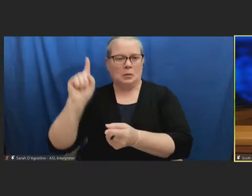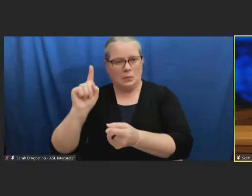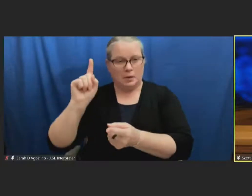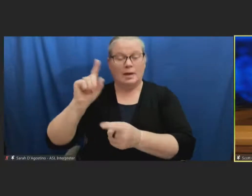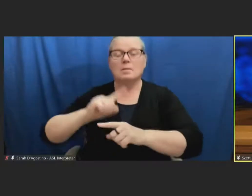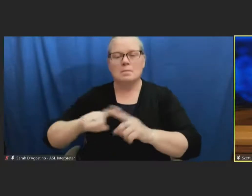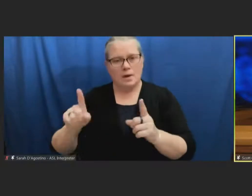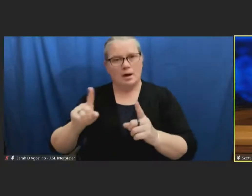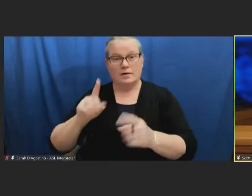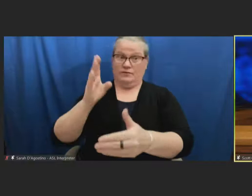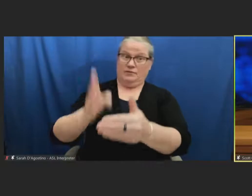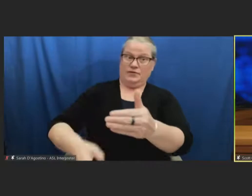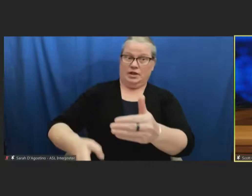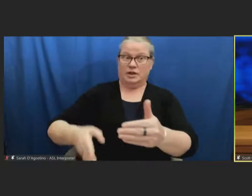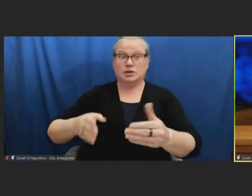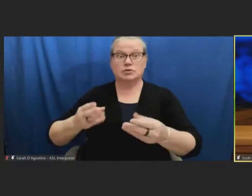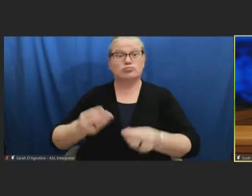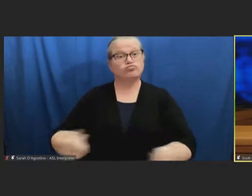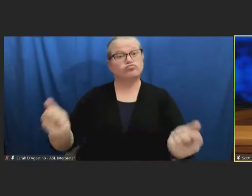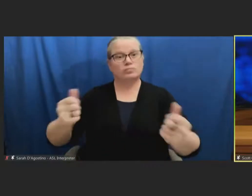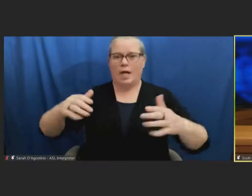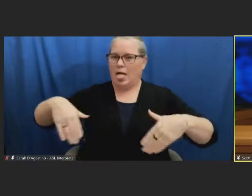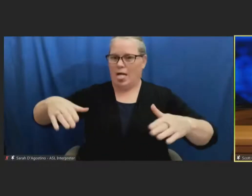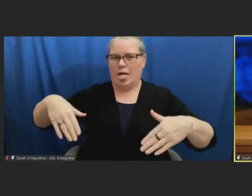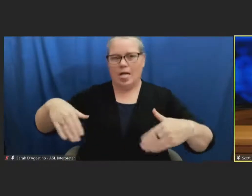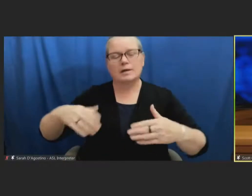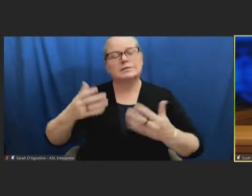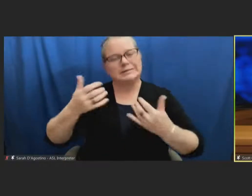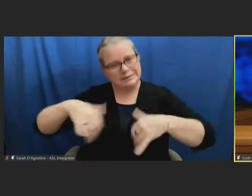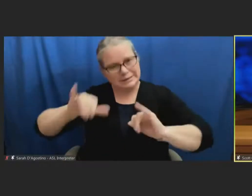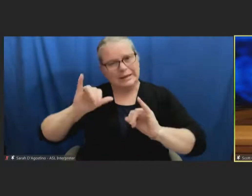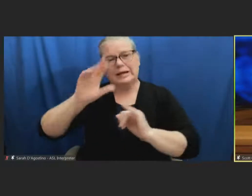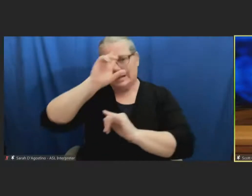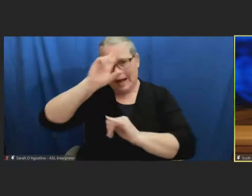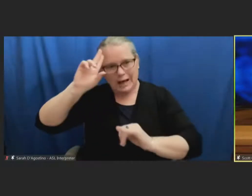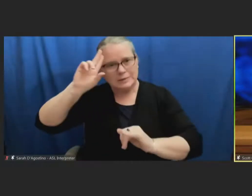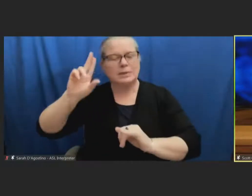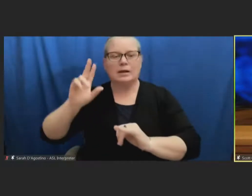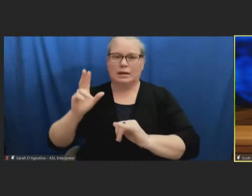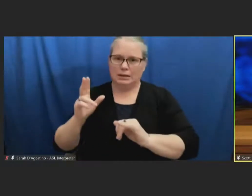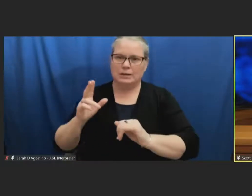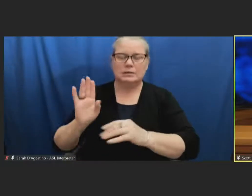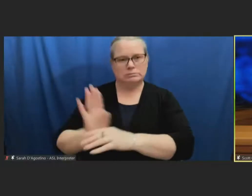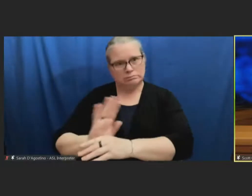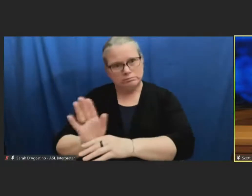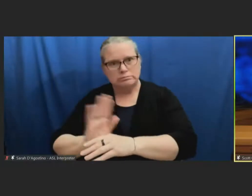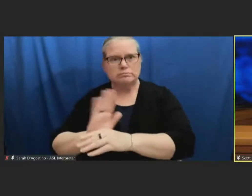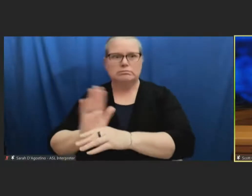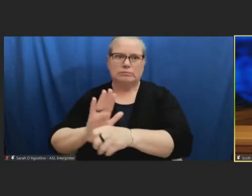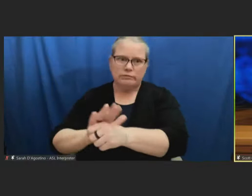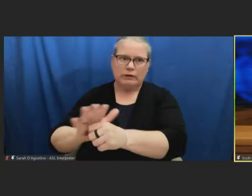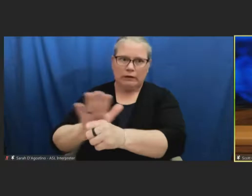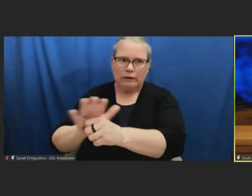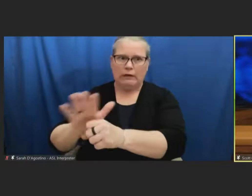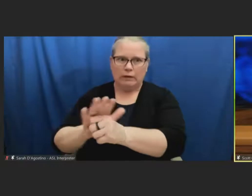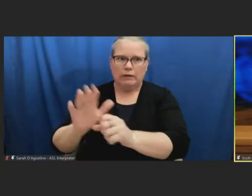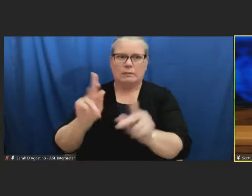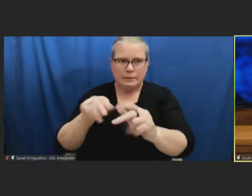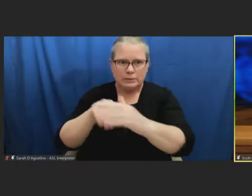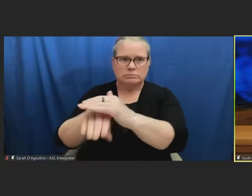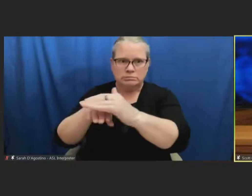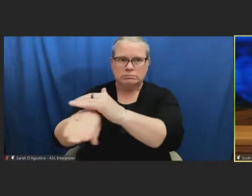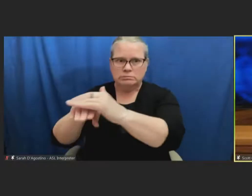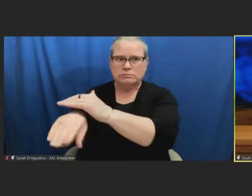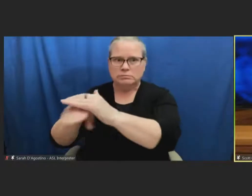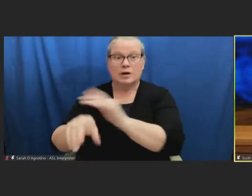going to be a lagging issue. The healthcare system is going to continue to accrue cases, even as they have discharges. And